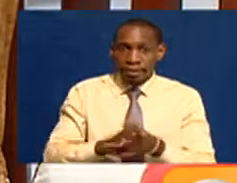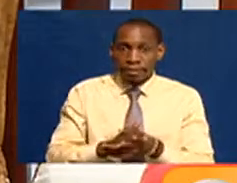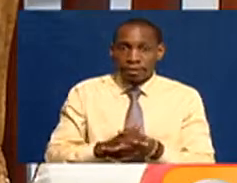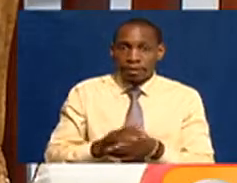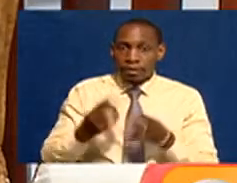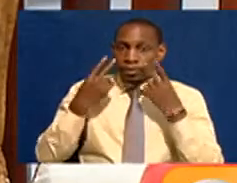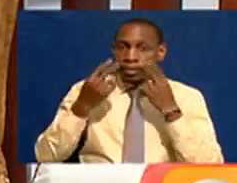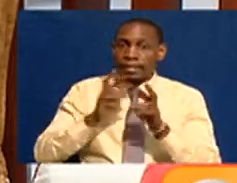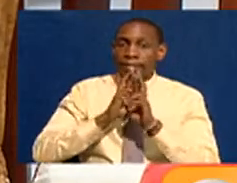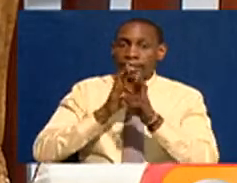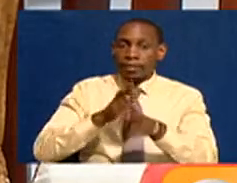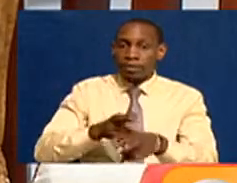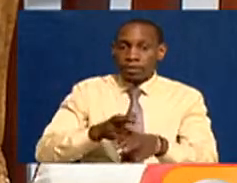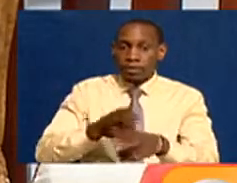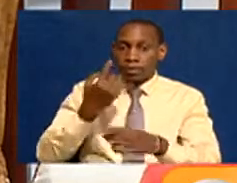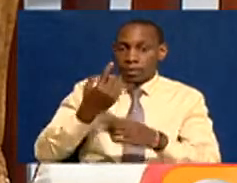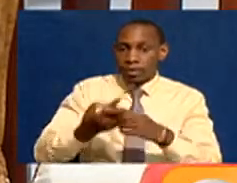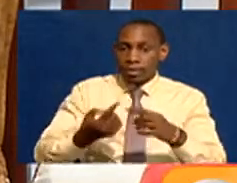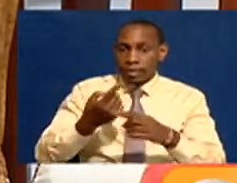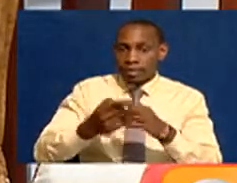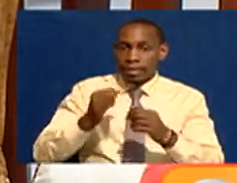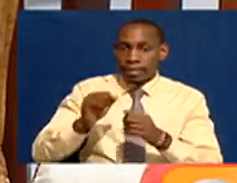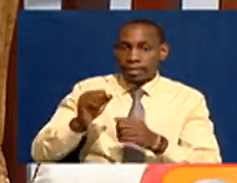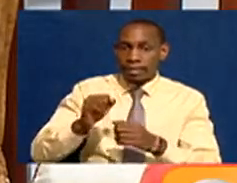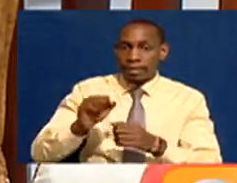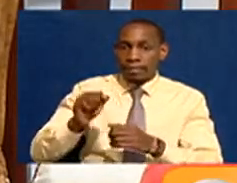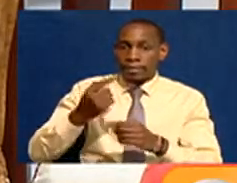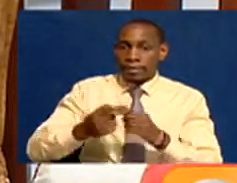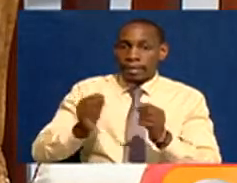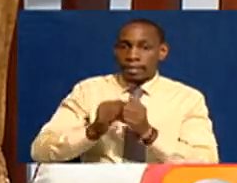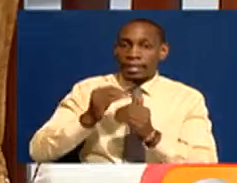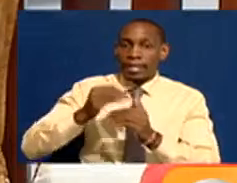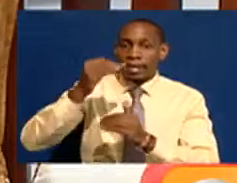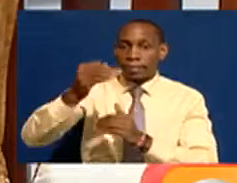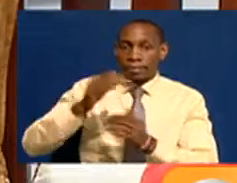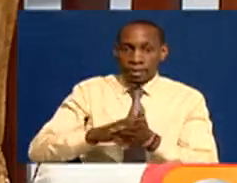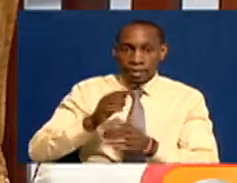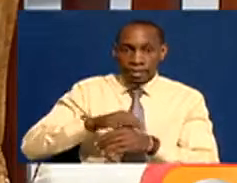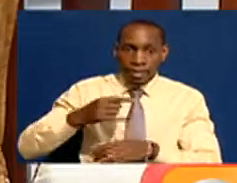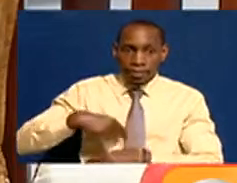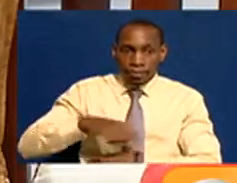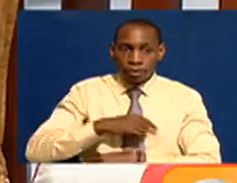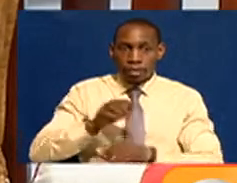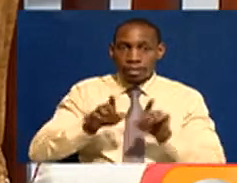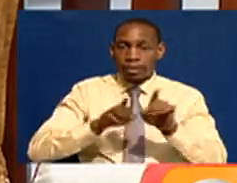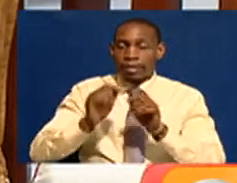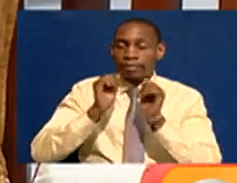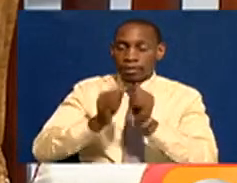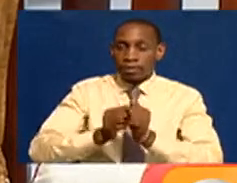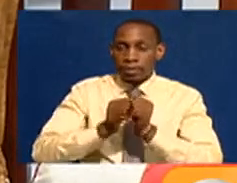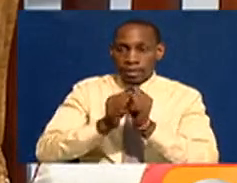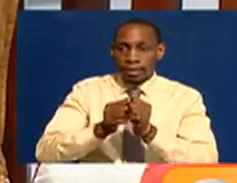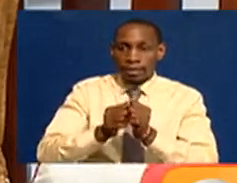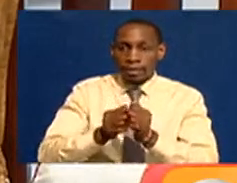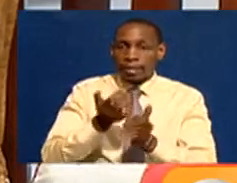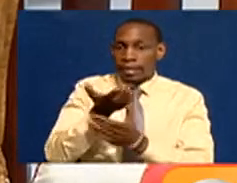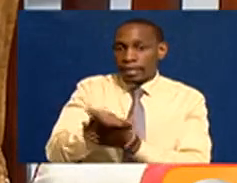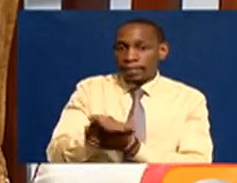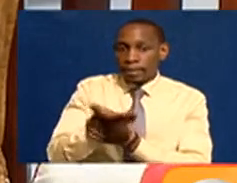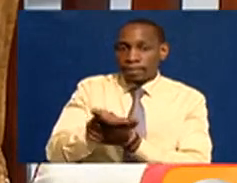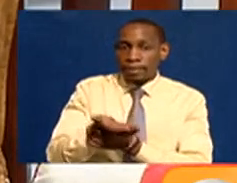see results in 5 or 10 years to come. Mm. So as we journey together, I request for